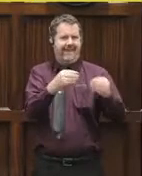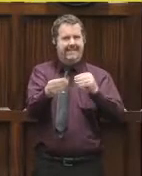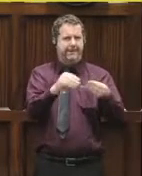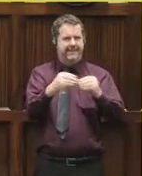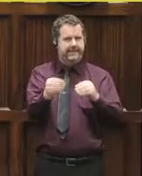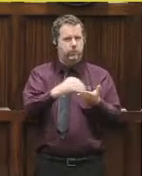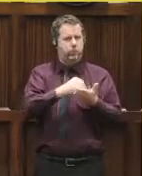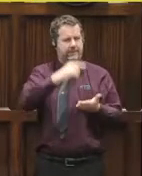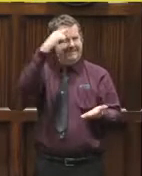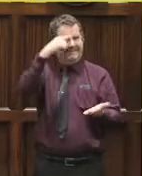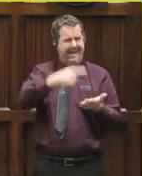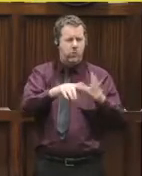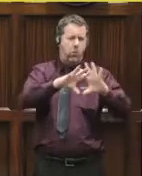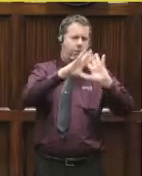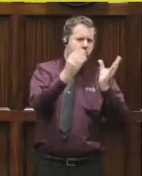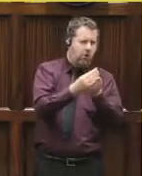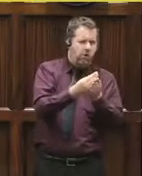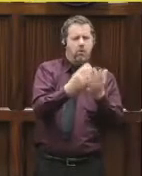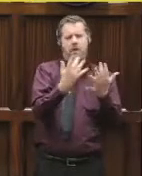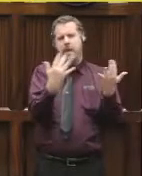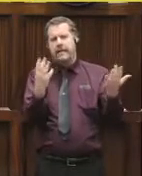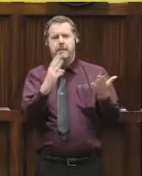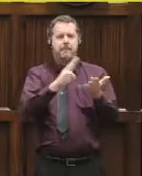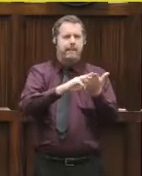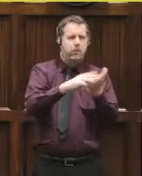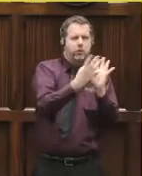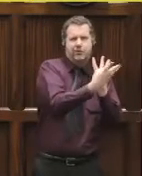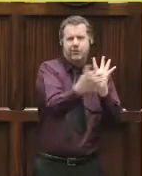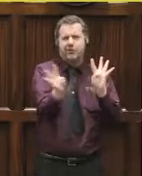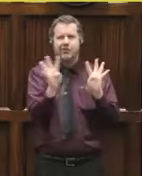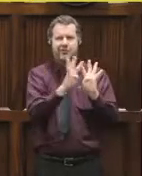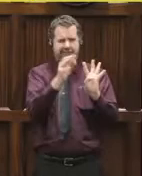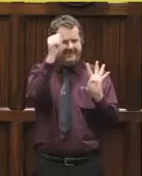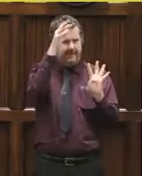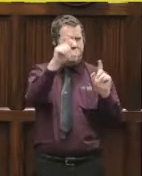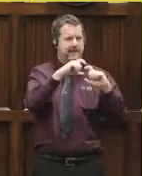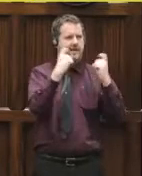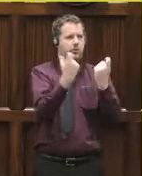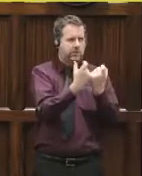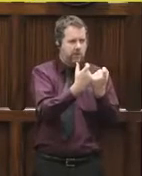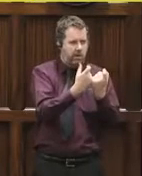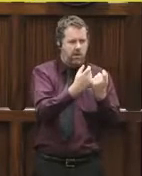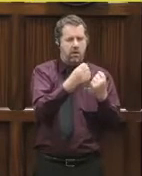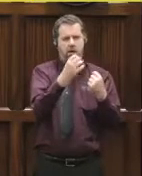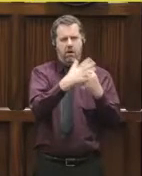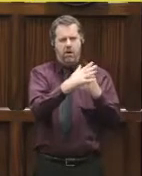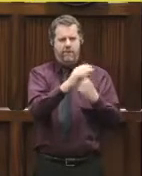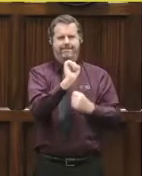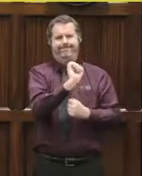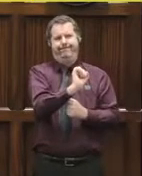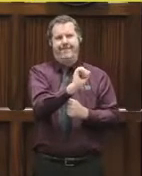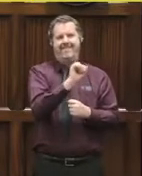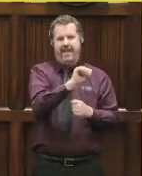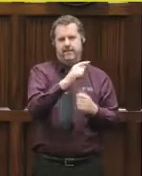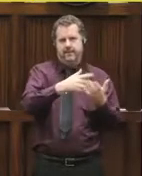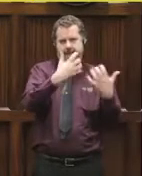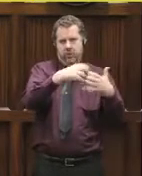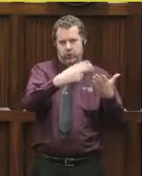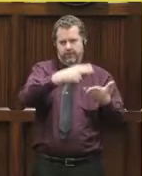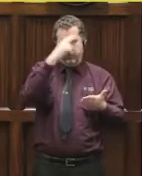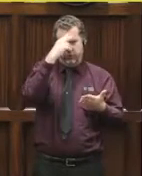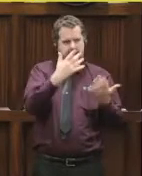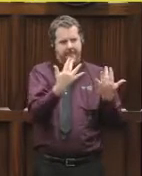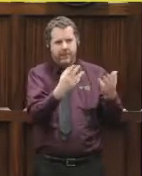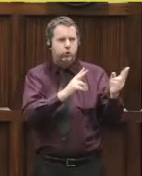the overall number of members that the Academic Council of the Technological University should